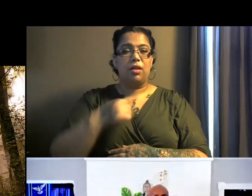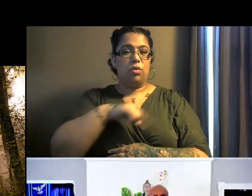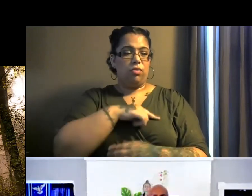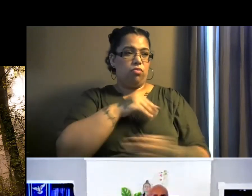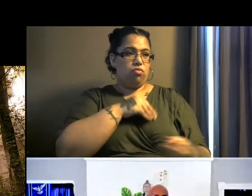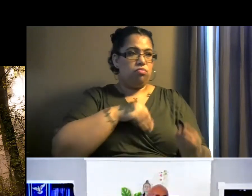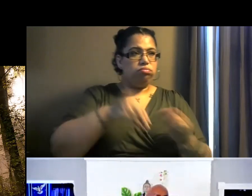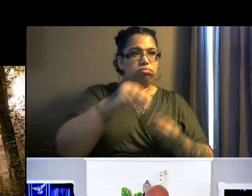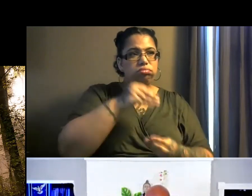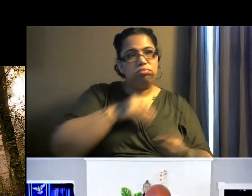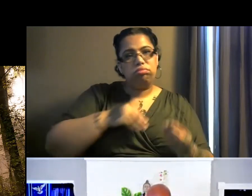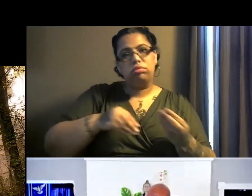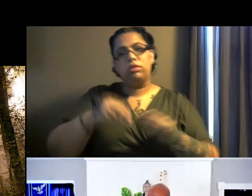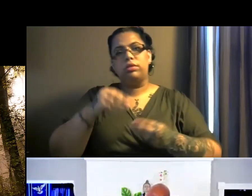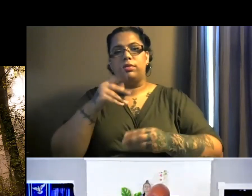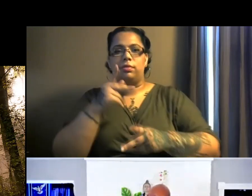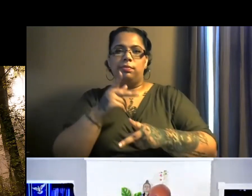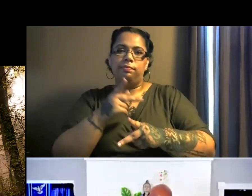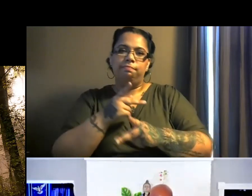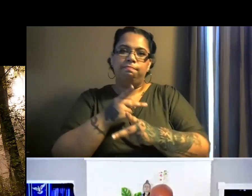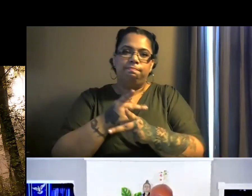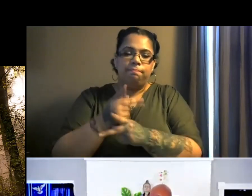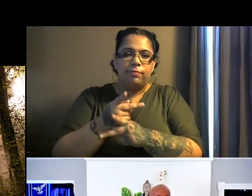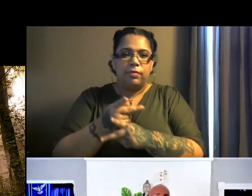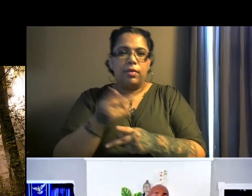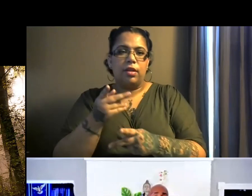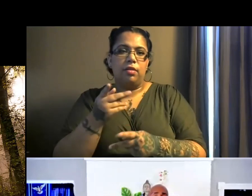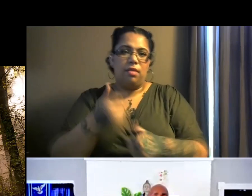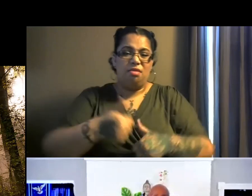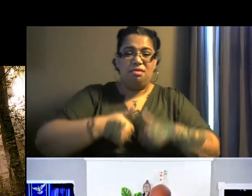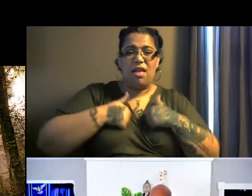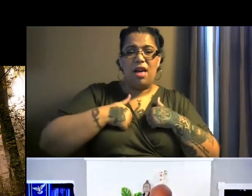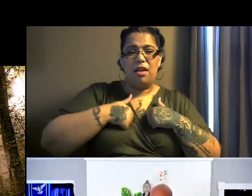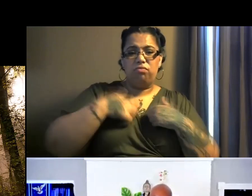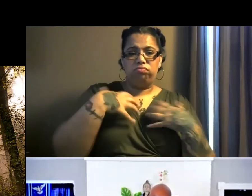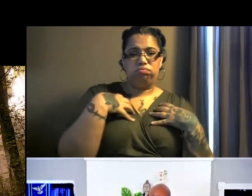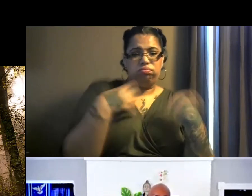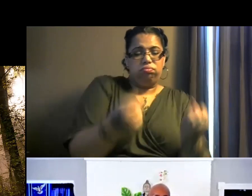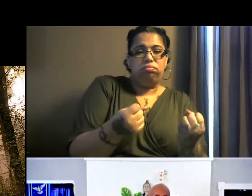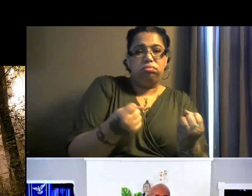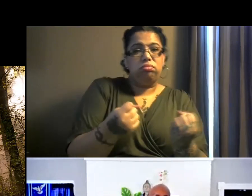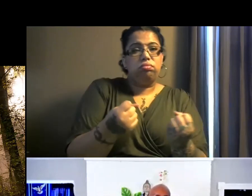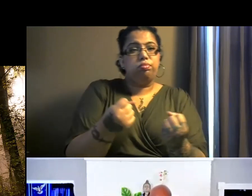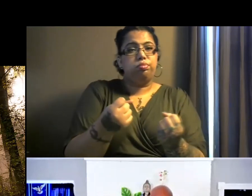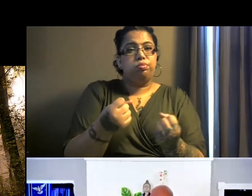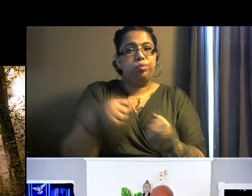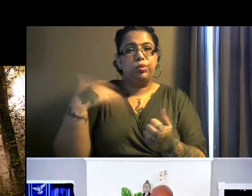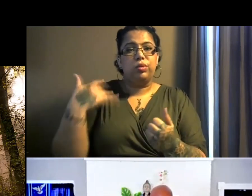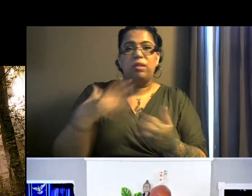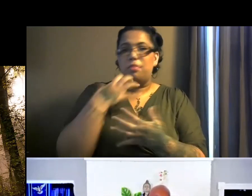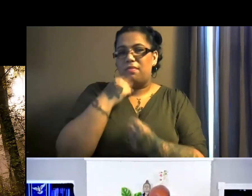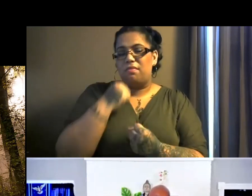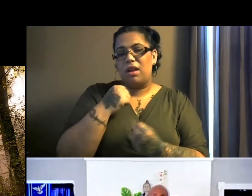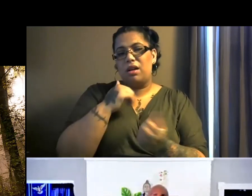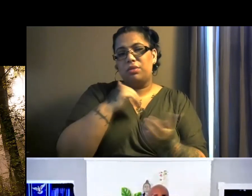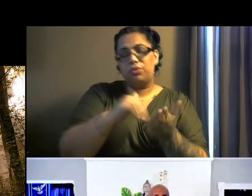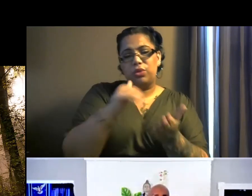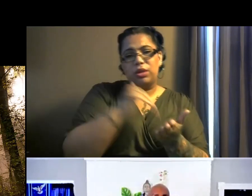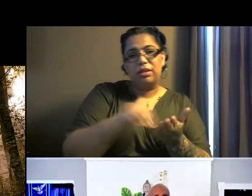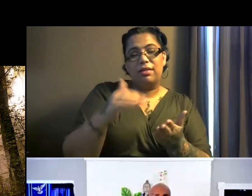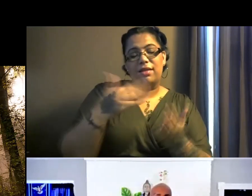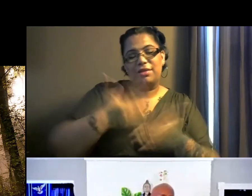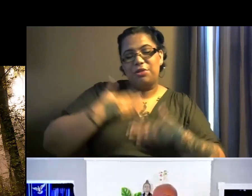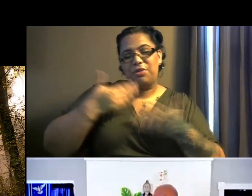in ways that are empowering and authentic and compassionate, forgiving, and